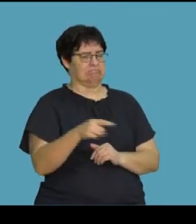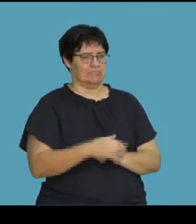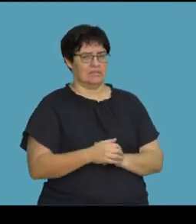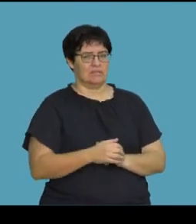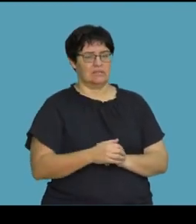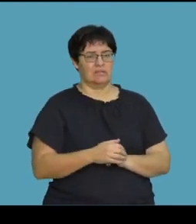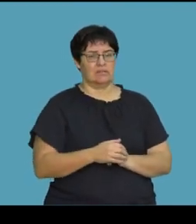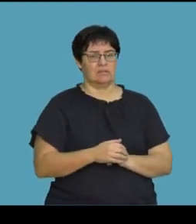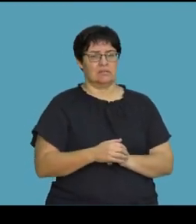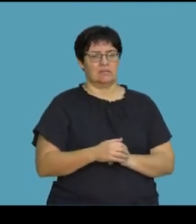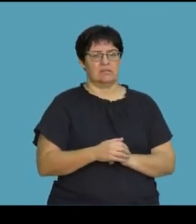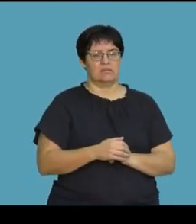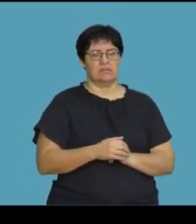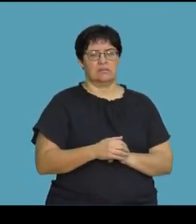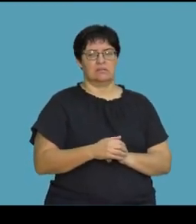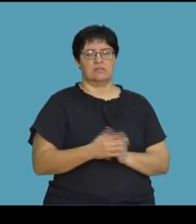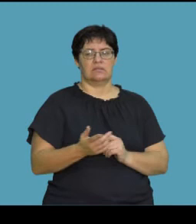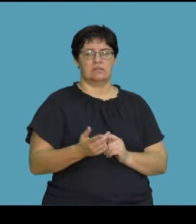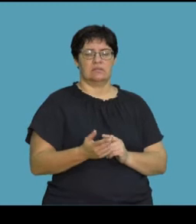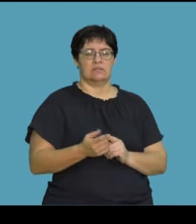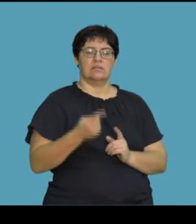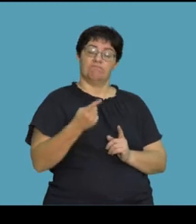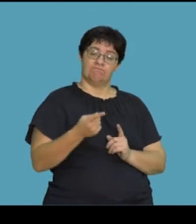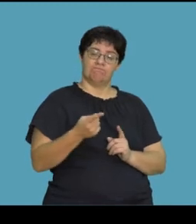quite an interesting one now, will be,